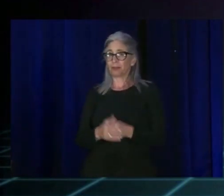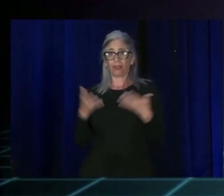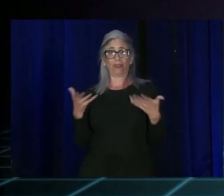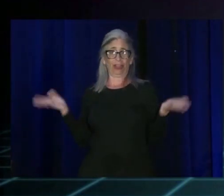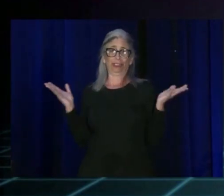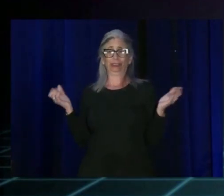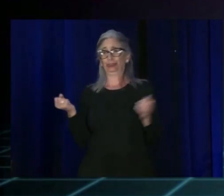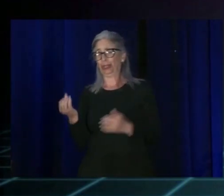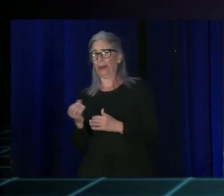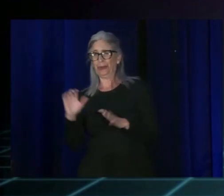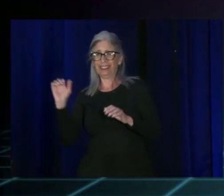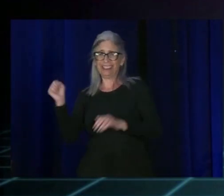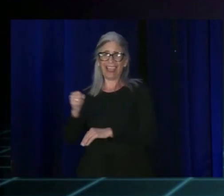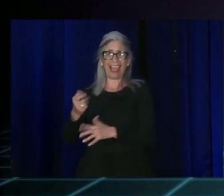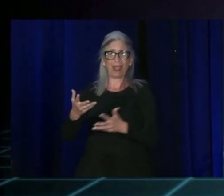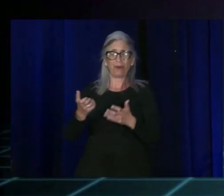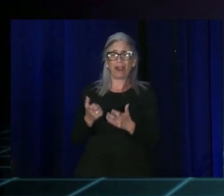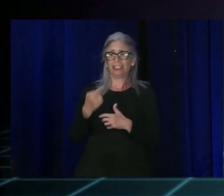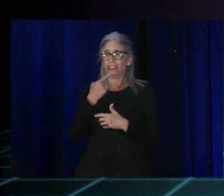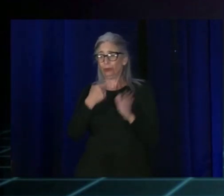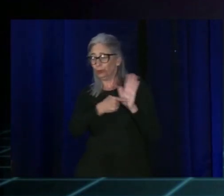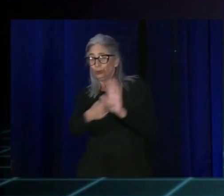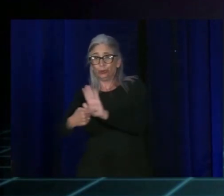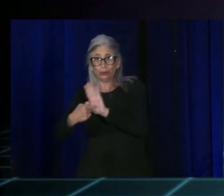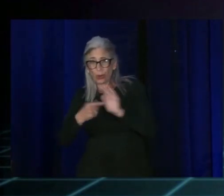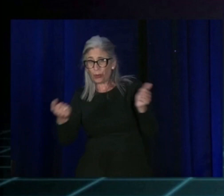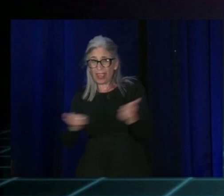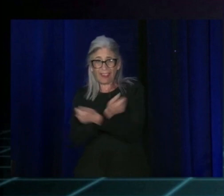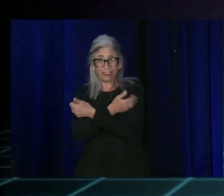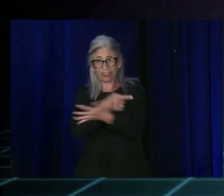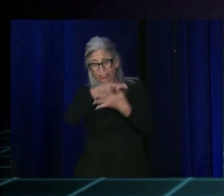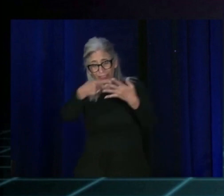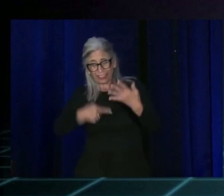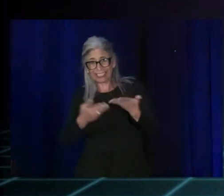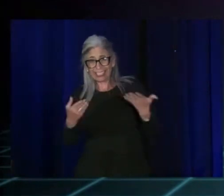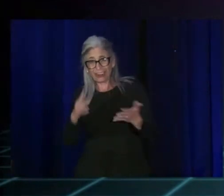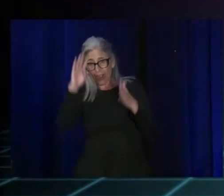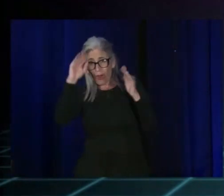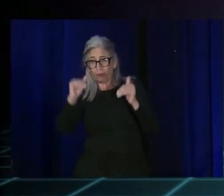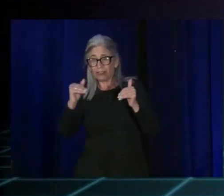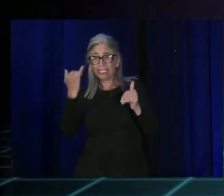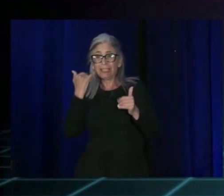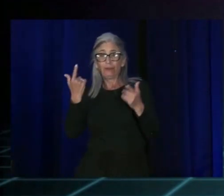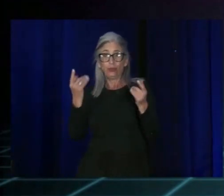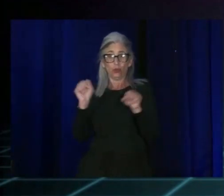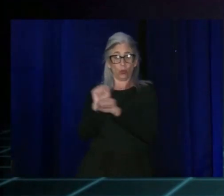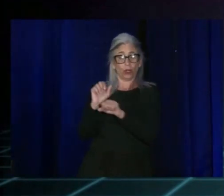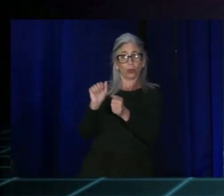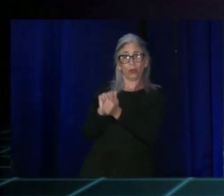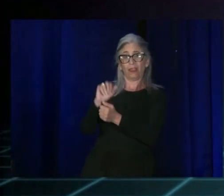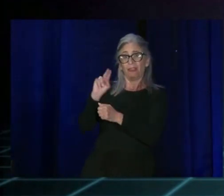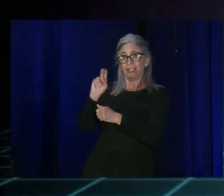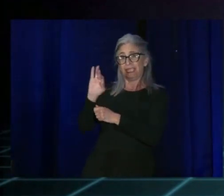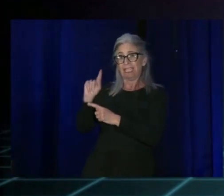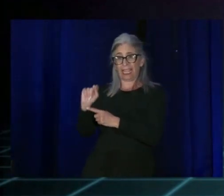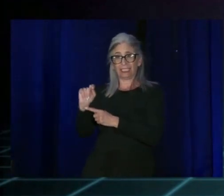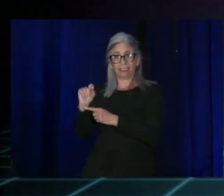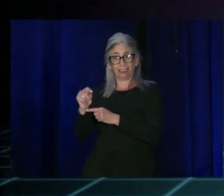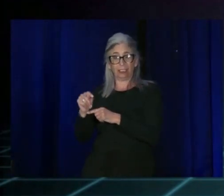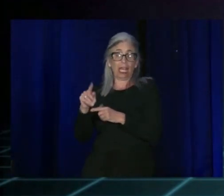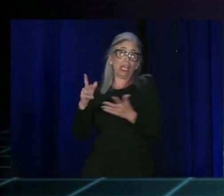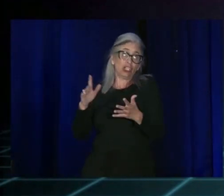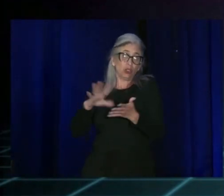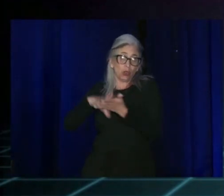So yeah, I just wanted to be able to show everything here. Hopefully, if you've done Next before, you have seen something new. If you